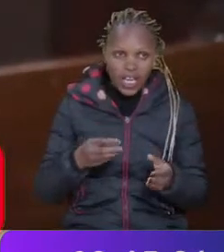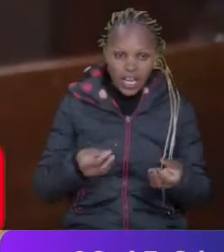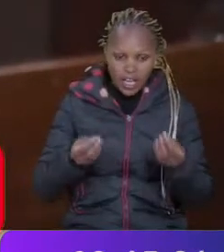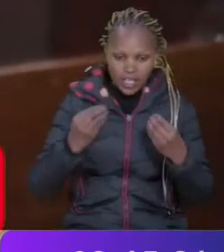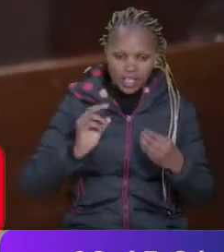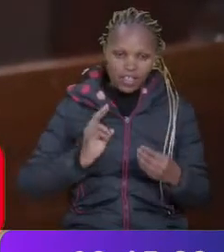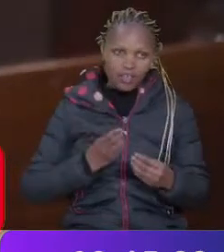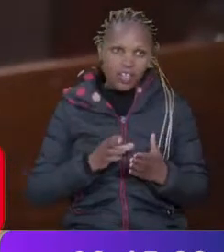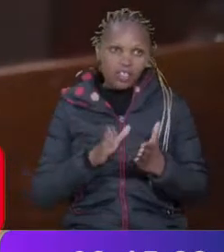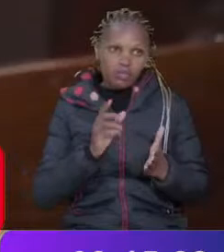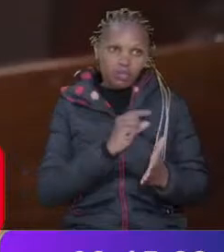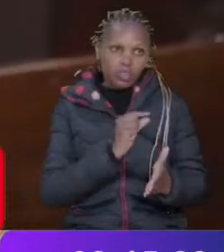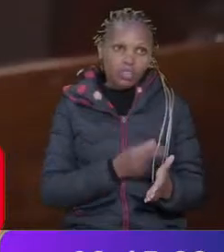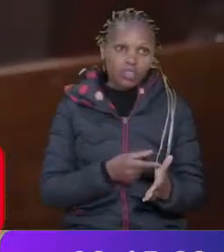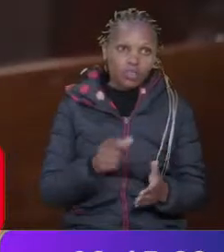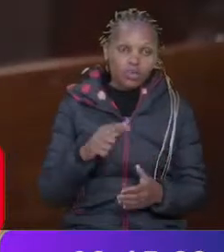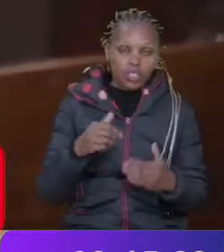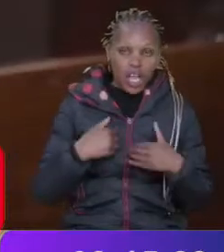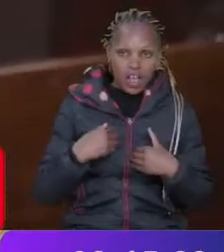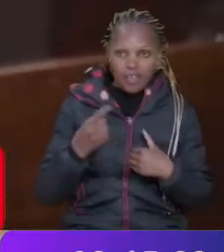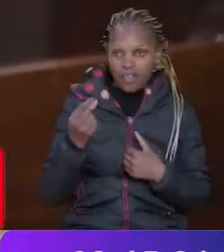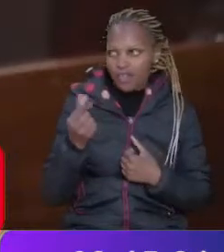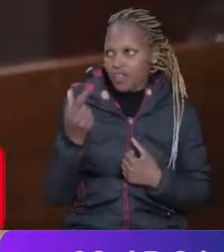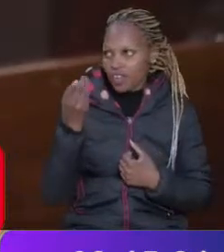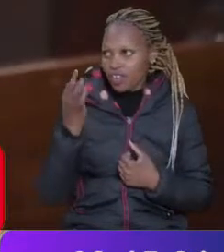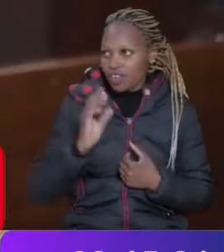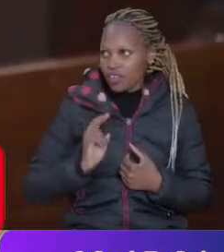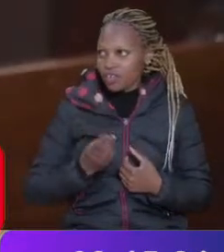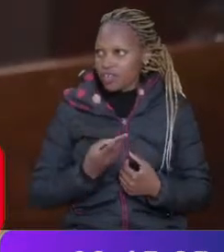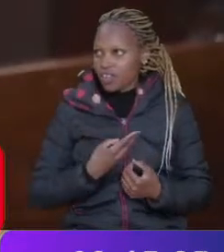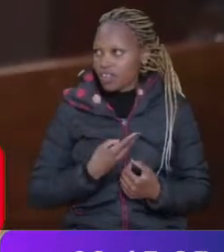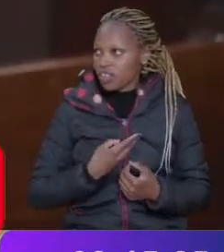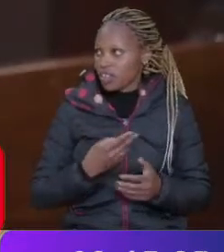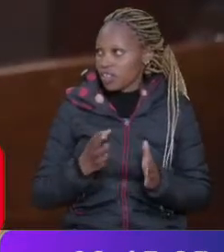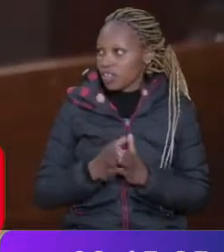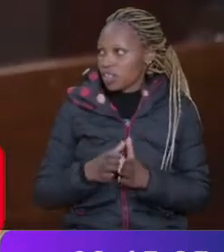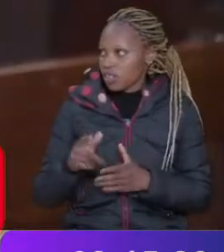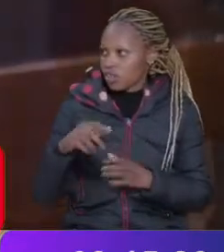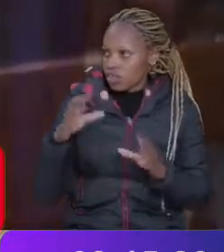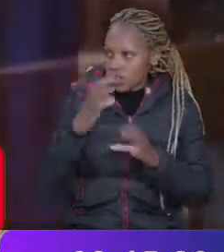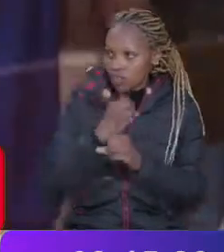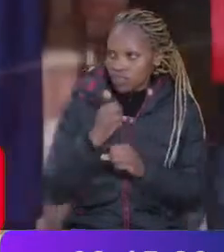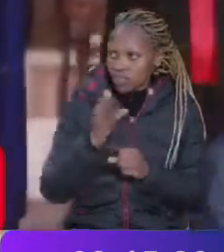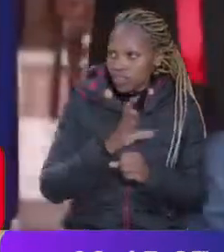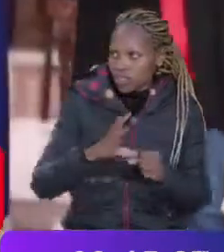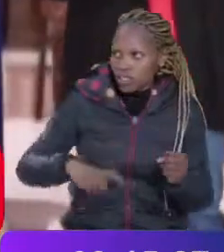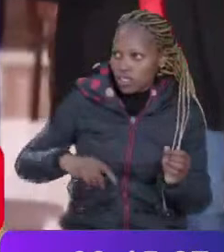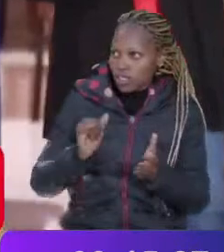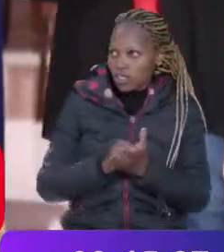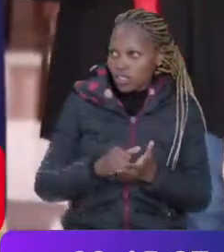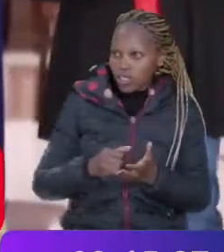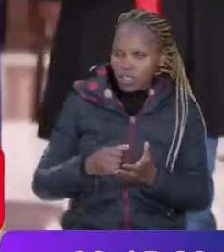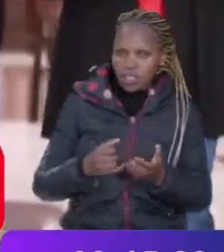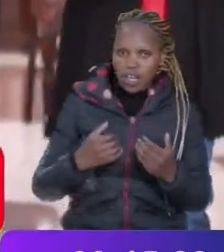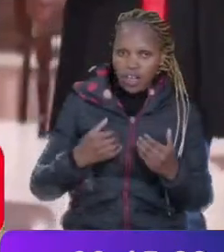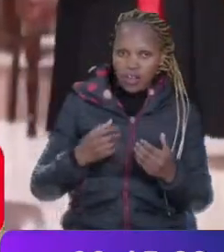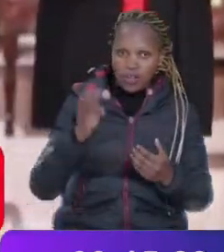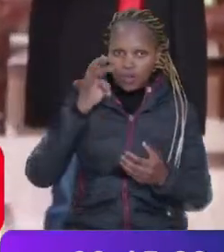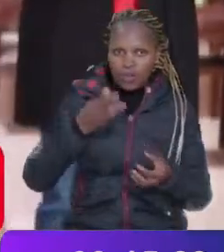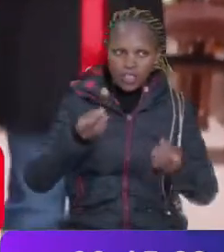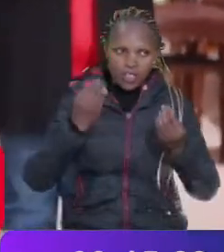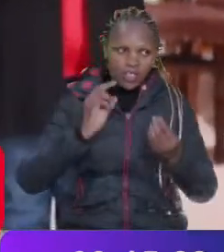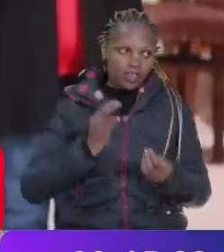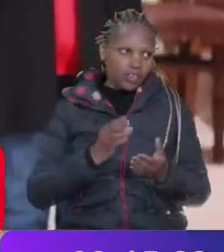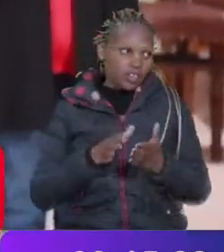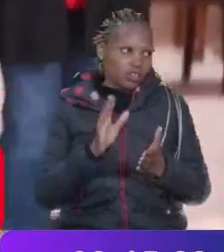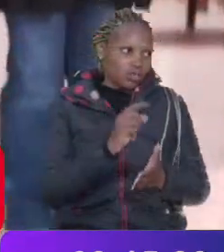Amen? Amen. We still have a few hours, and we trust the Lord that he shall grant us more grace. Amen? Amen.